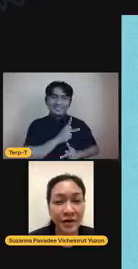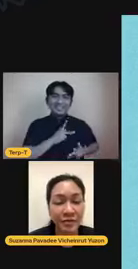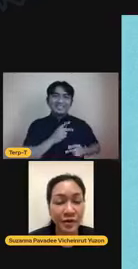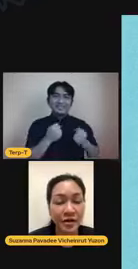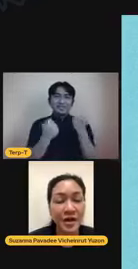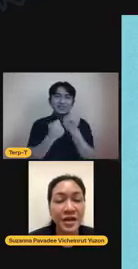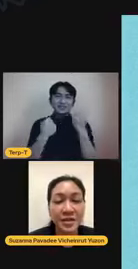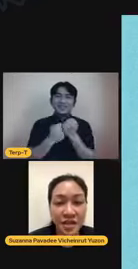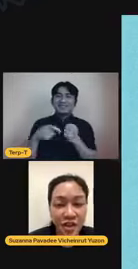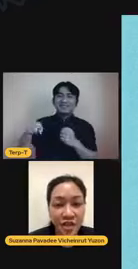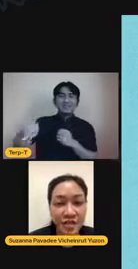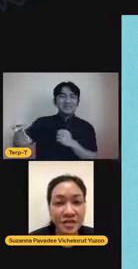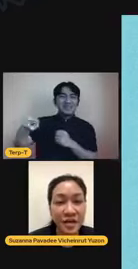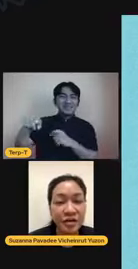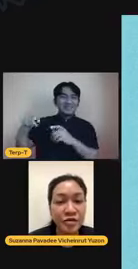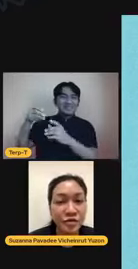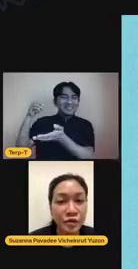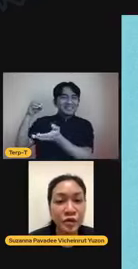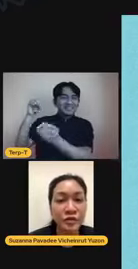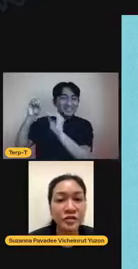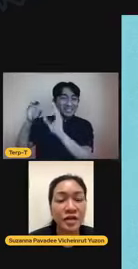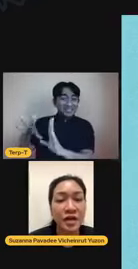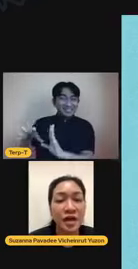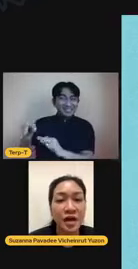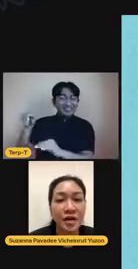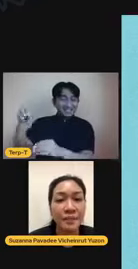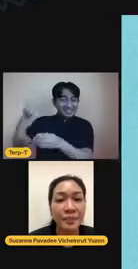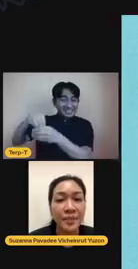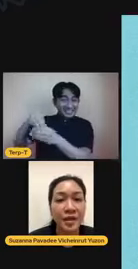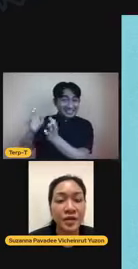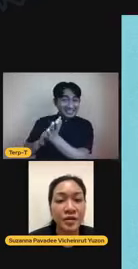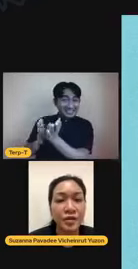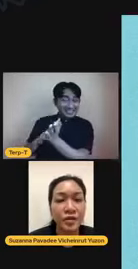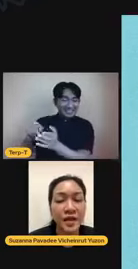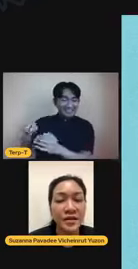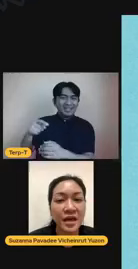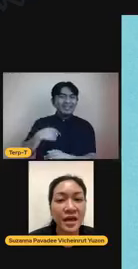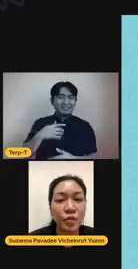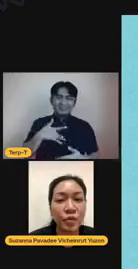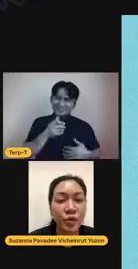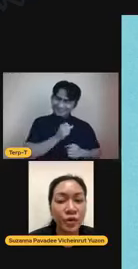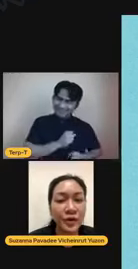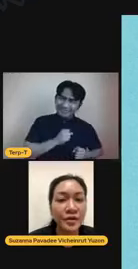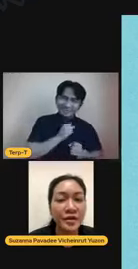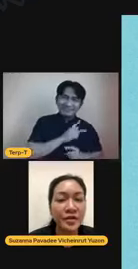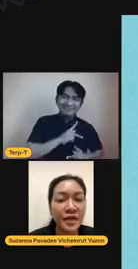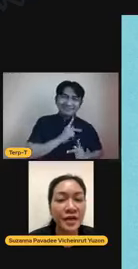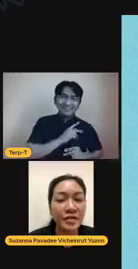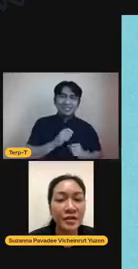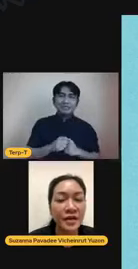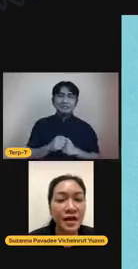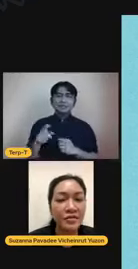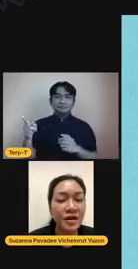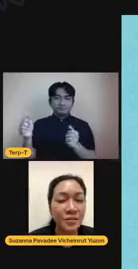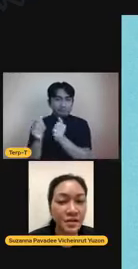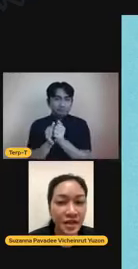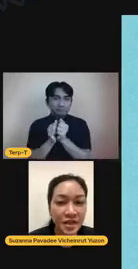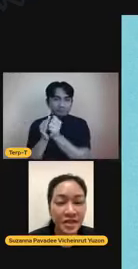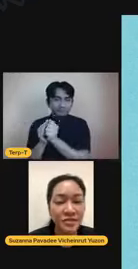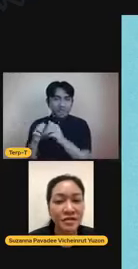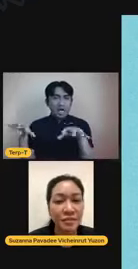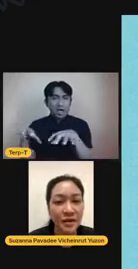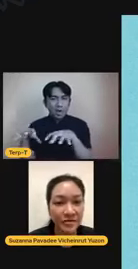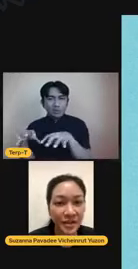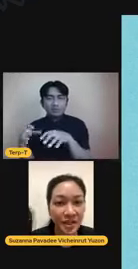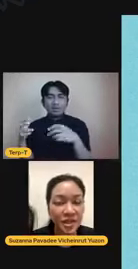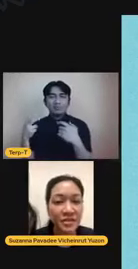that we have from her teachers and her schools. That they will work with her. They have the